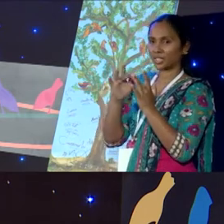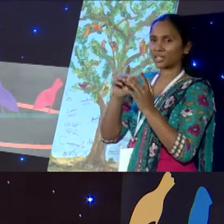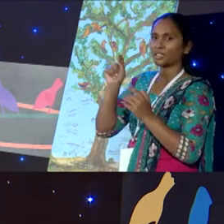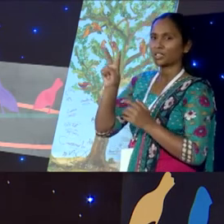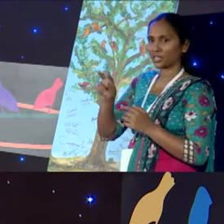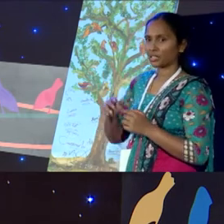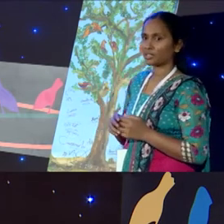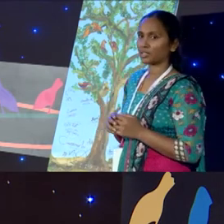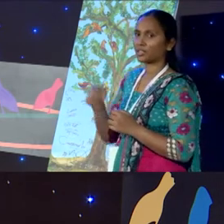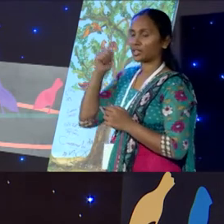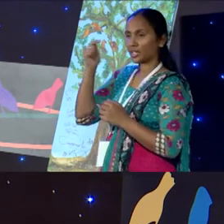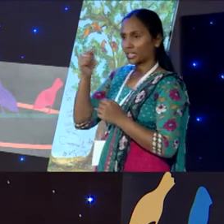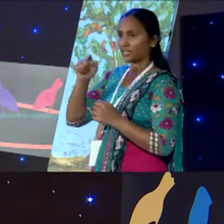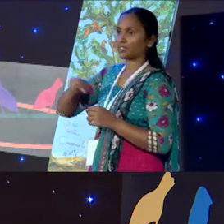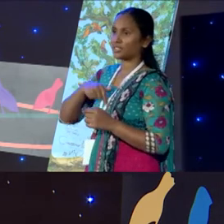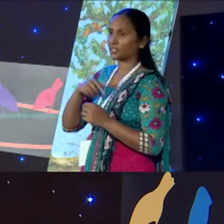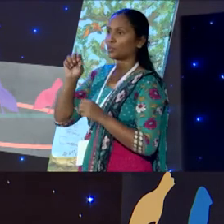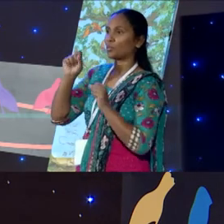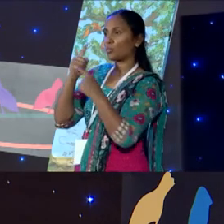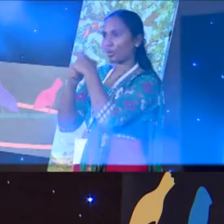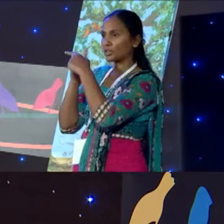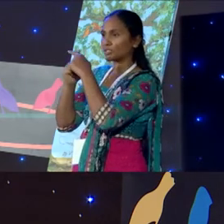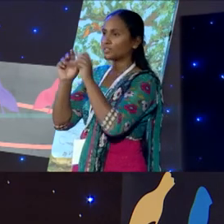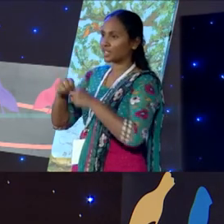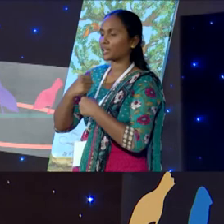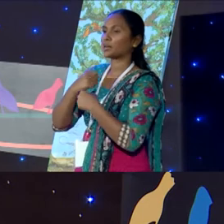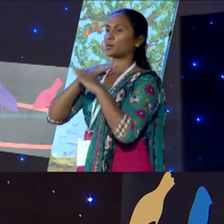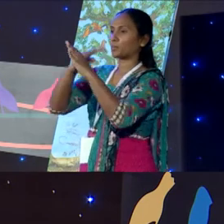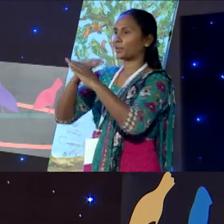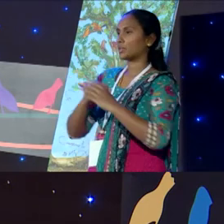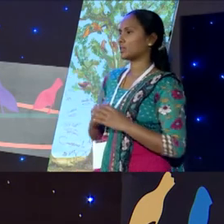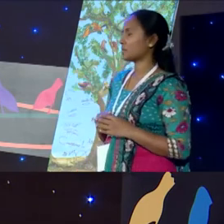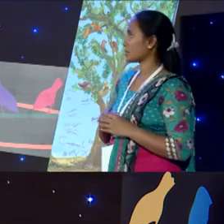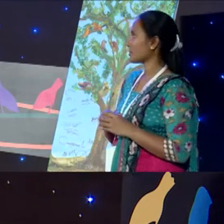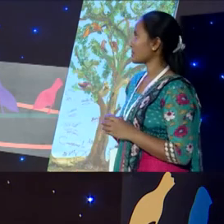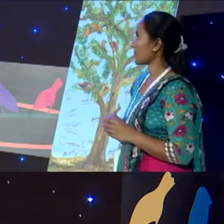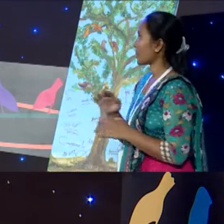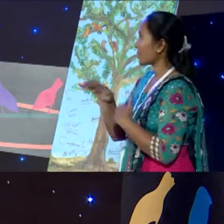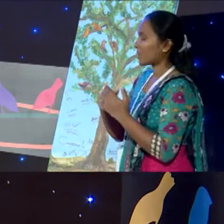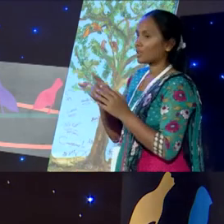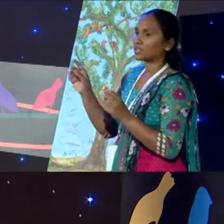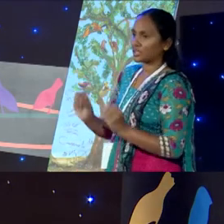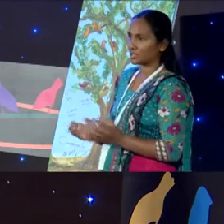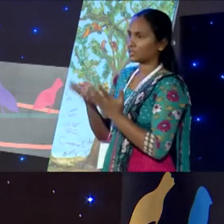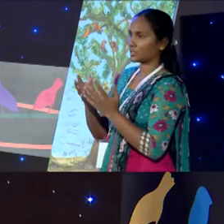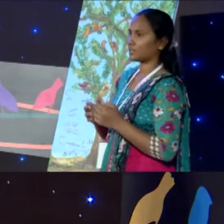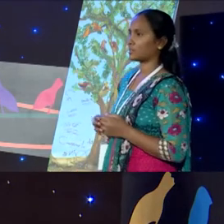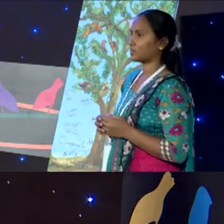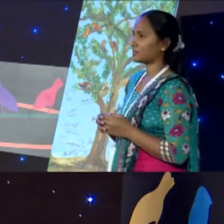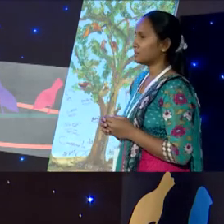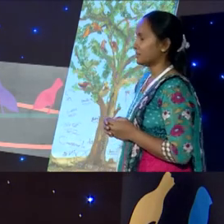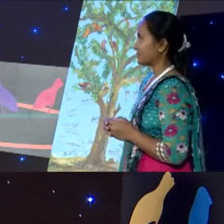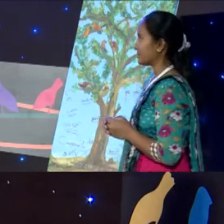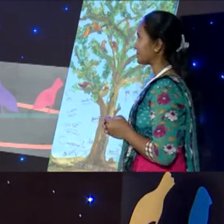sells, negative connects sometimes, but positive is what prevails. So that's how the whole thing started. We started making the